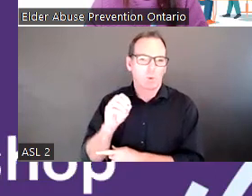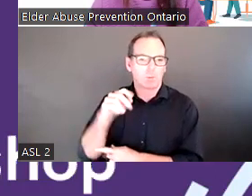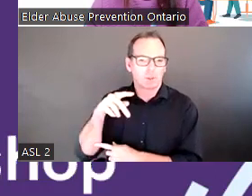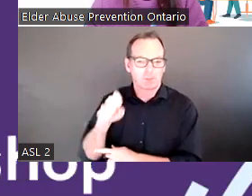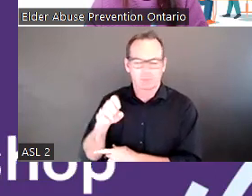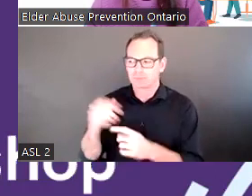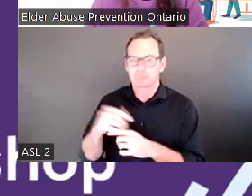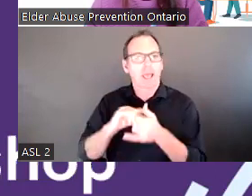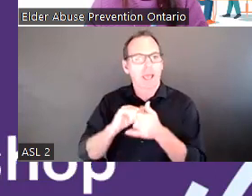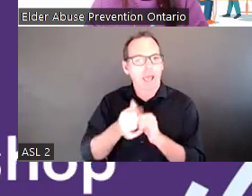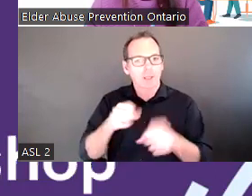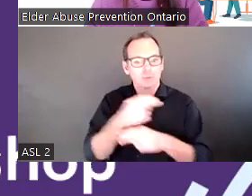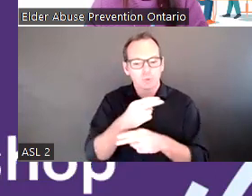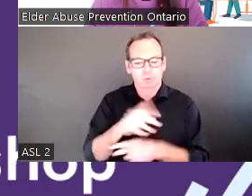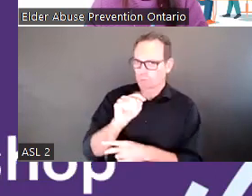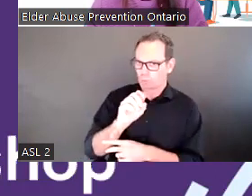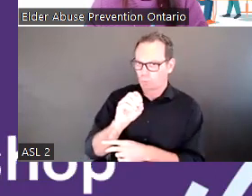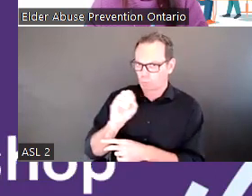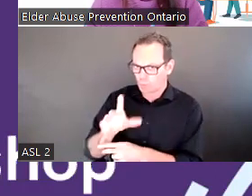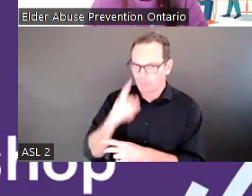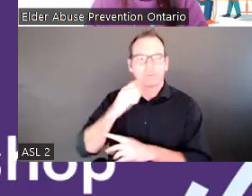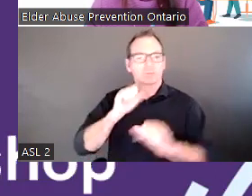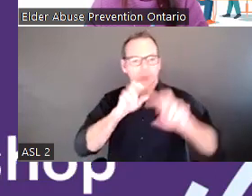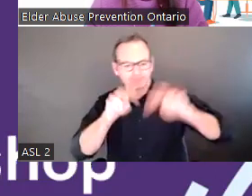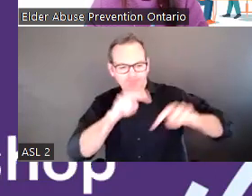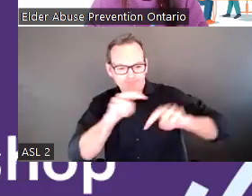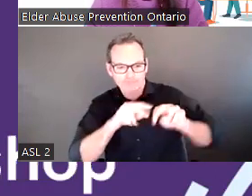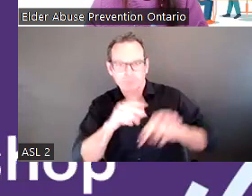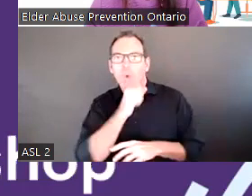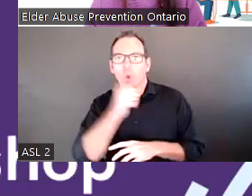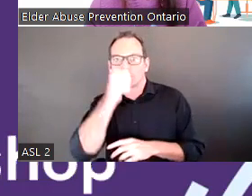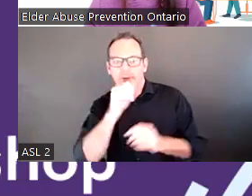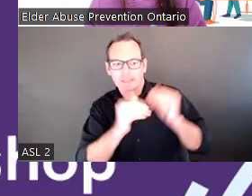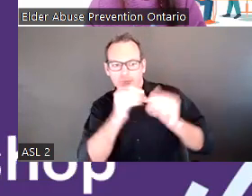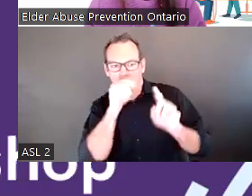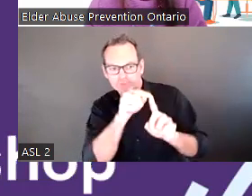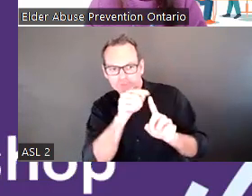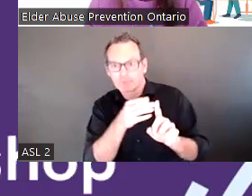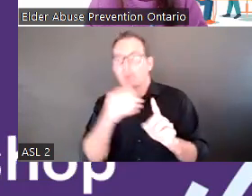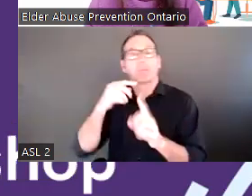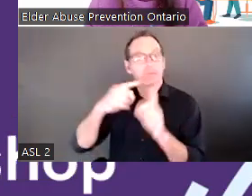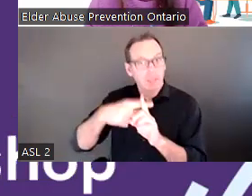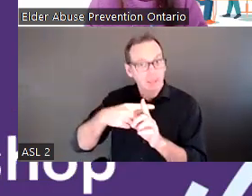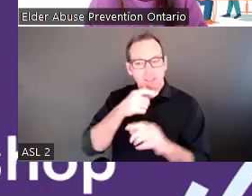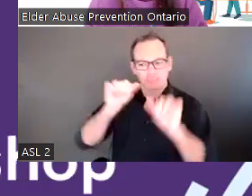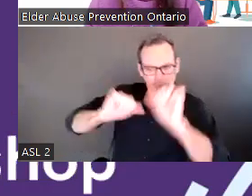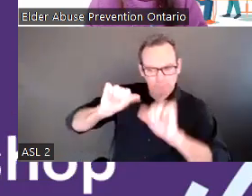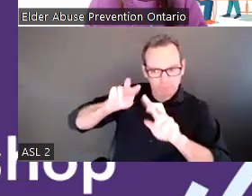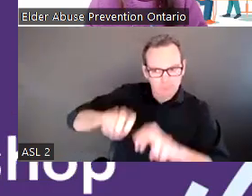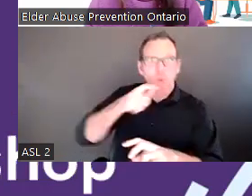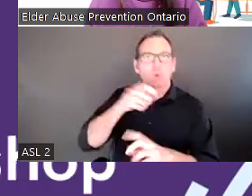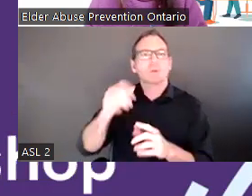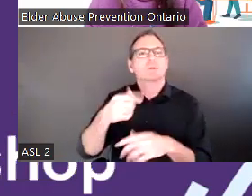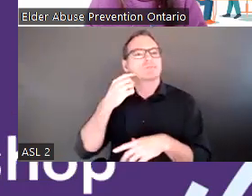assessment of risk for the older adult as well as the perpetrator, and developing intervention plans, looking at options